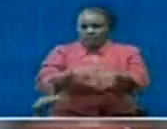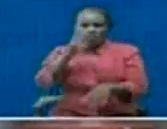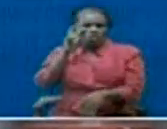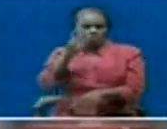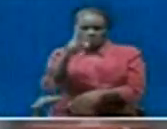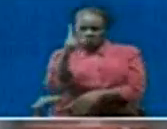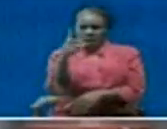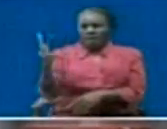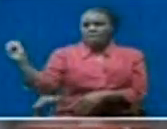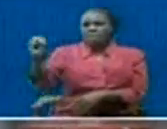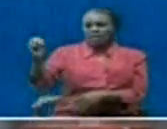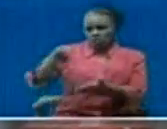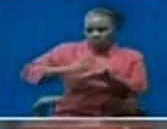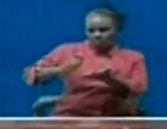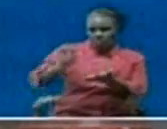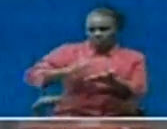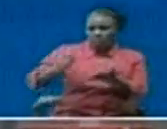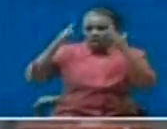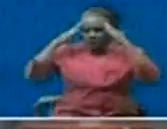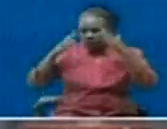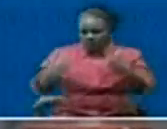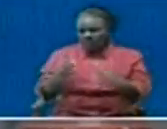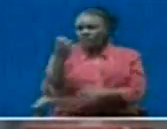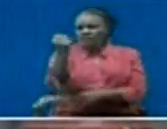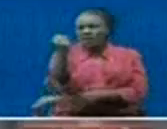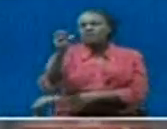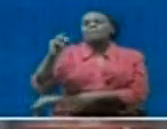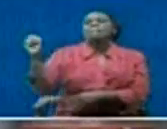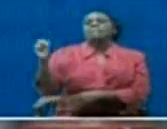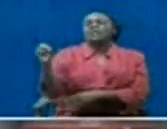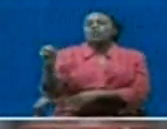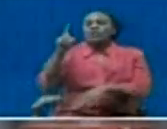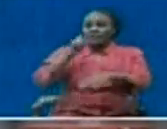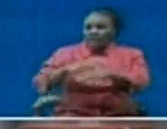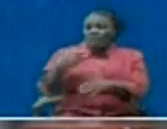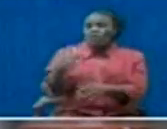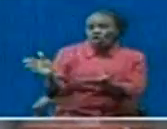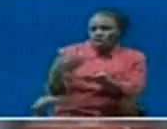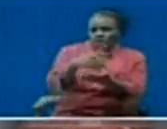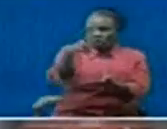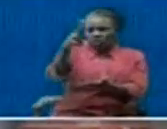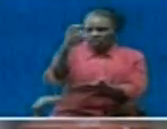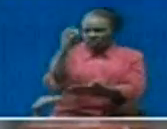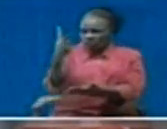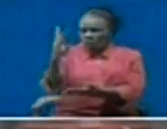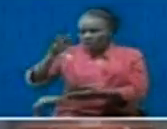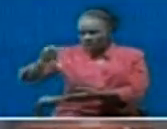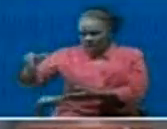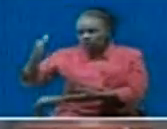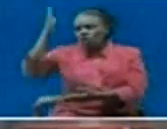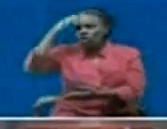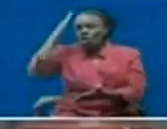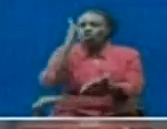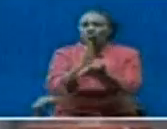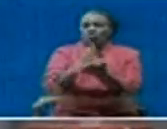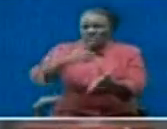for this 1 million signatures, and our commitment is to get 5 million signatures, as we look for the minimum 24 counties, we know as